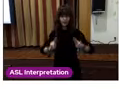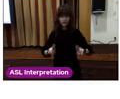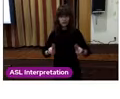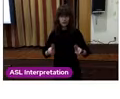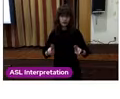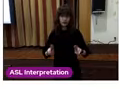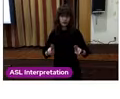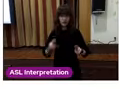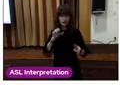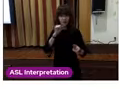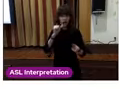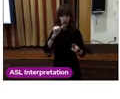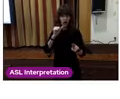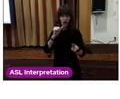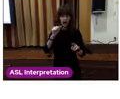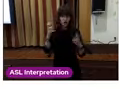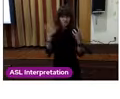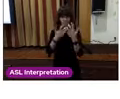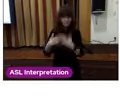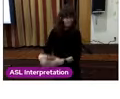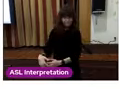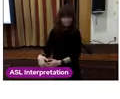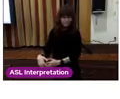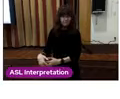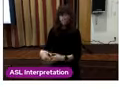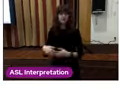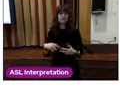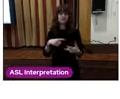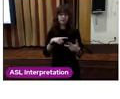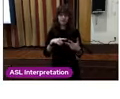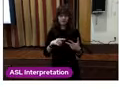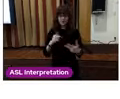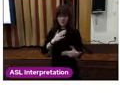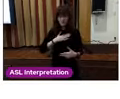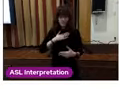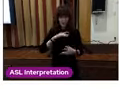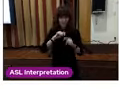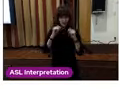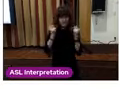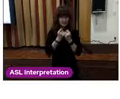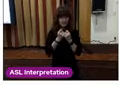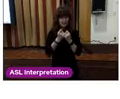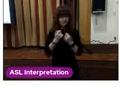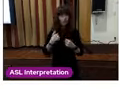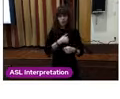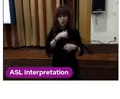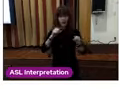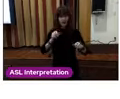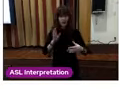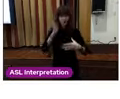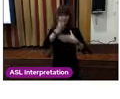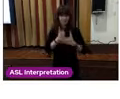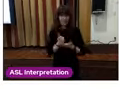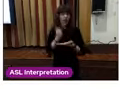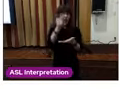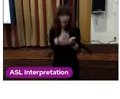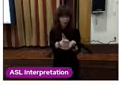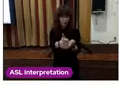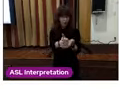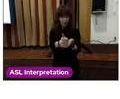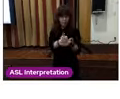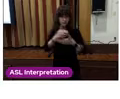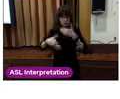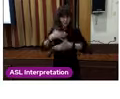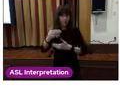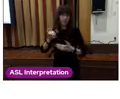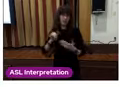really lining up correctly, I and our team have the ability to intervene. And so some